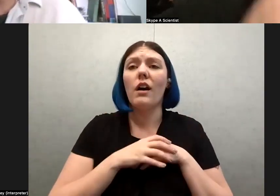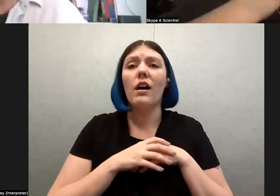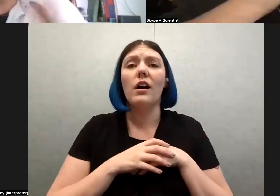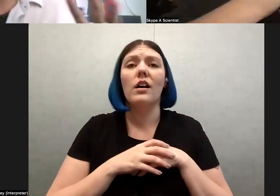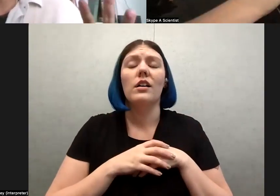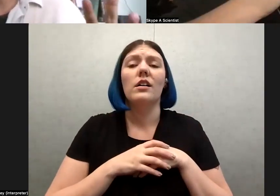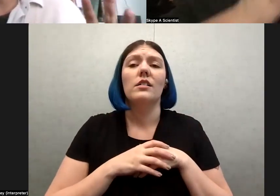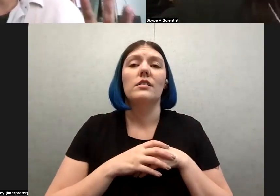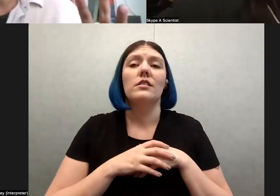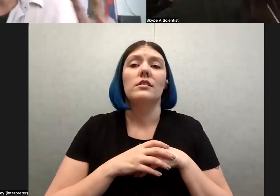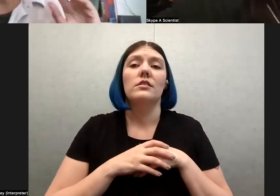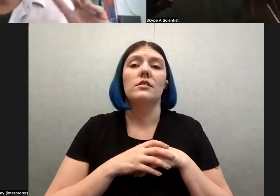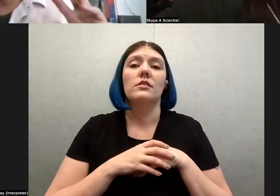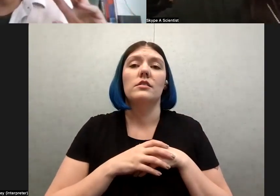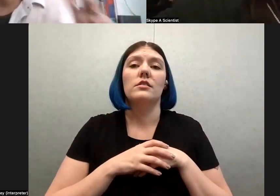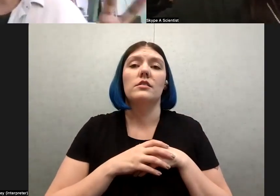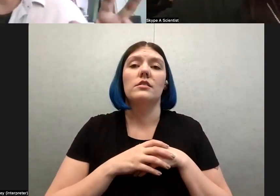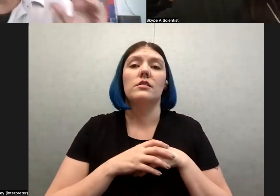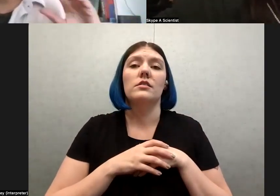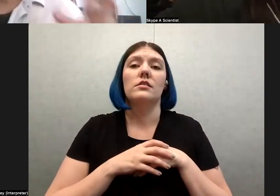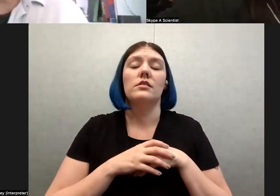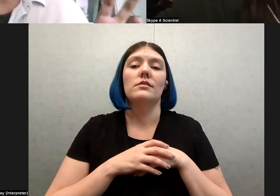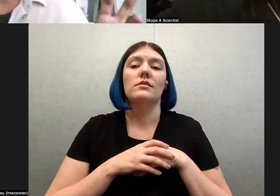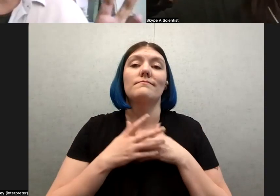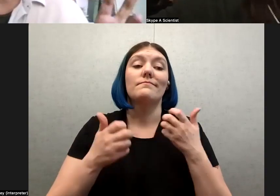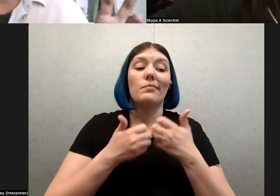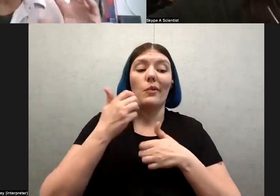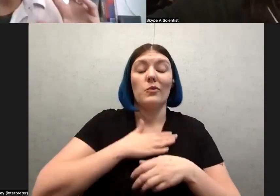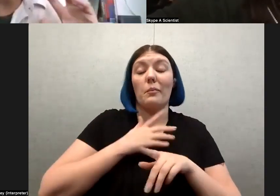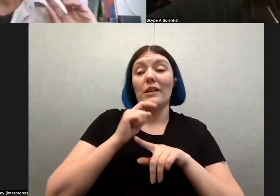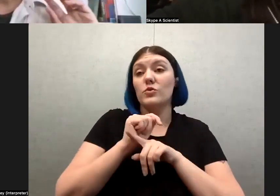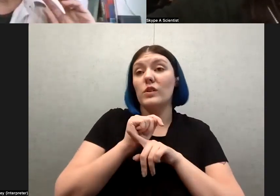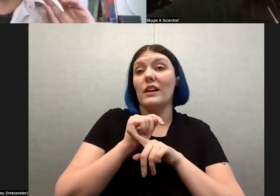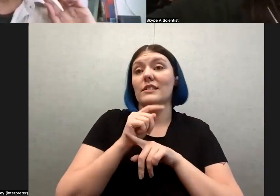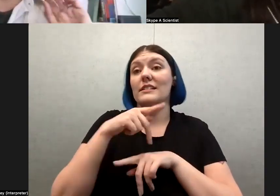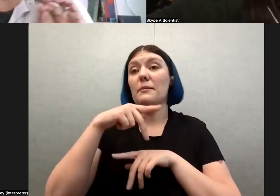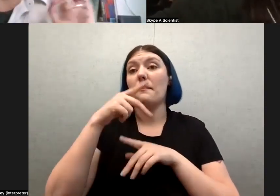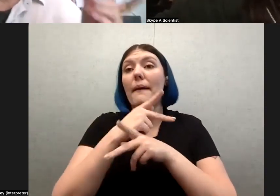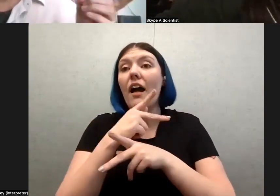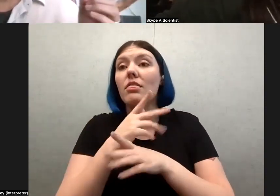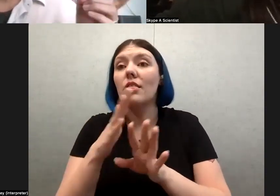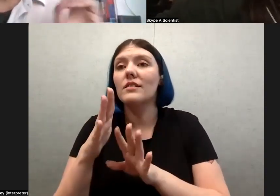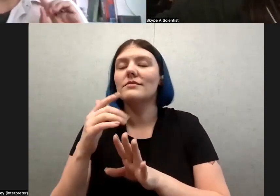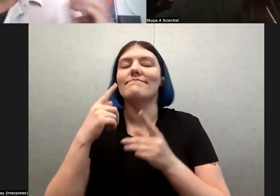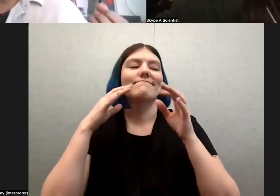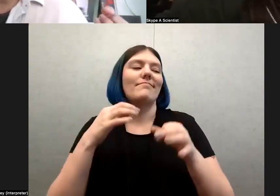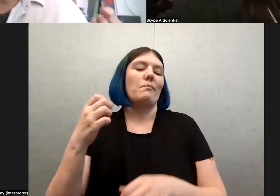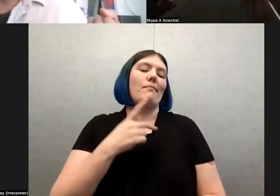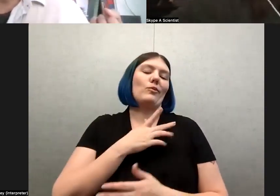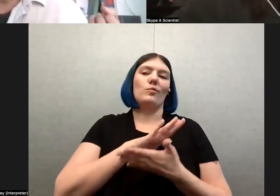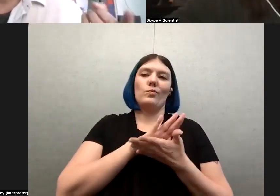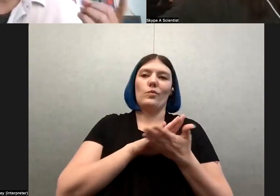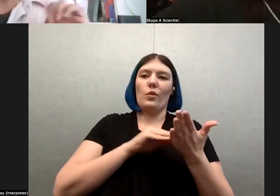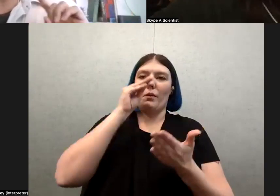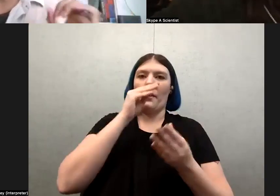so because most of my training was in physics and mathematics, I decided to go back to school to learn more about the